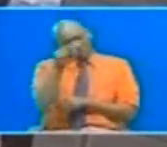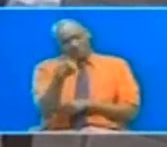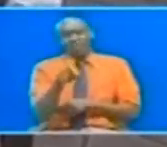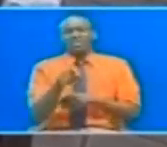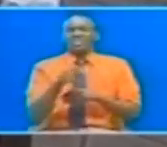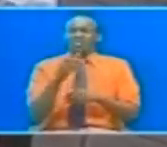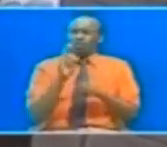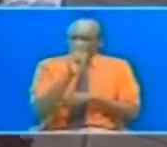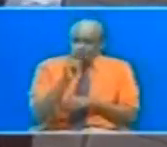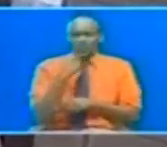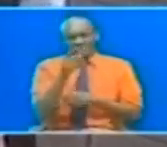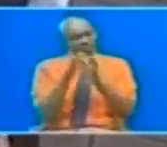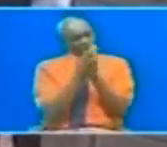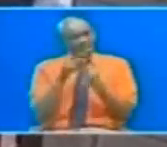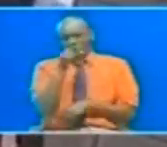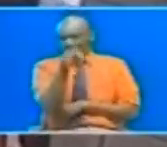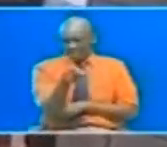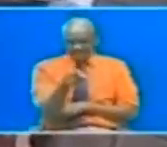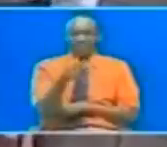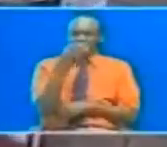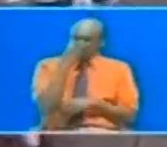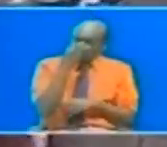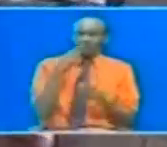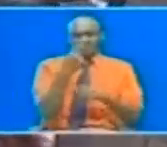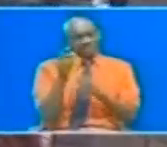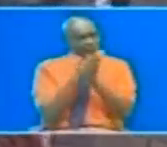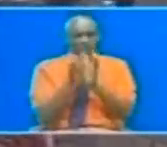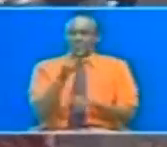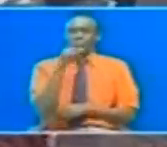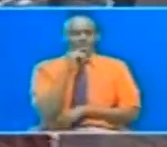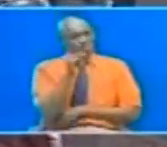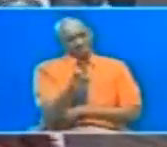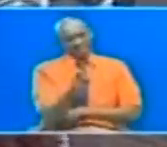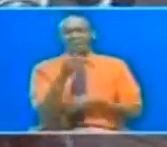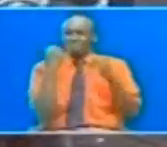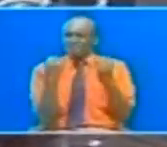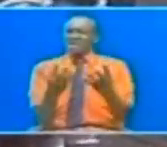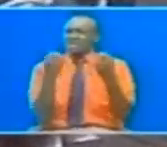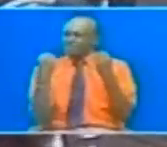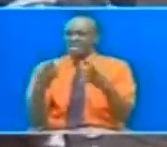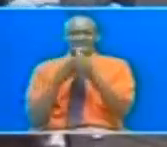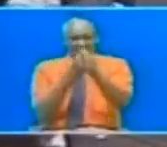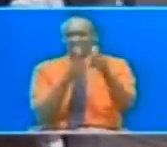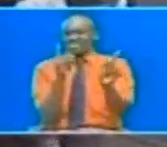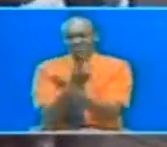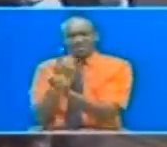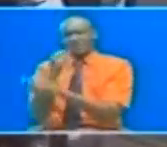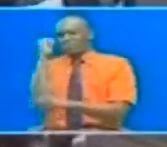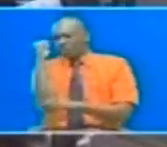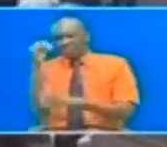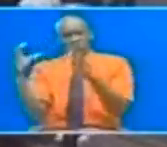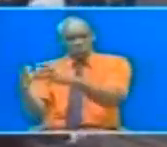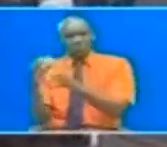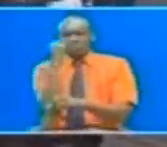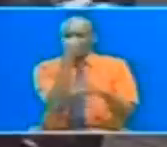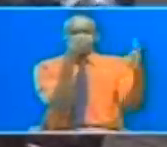president. And it is a funeral that brought together the leaders who, from all the political divides, from all the tribal lines.